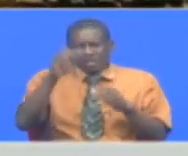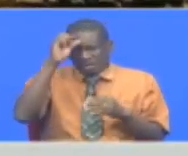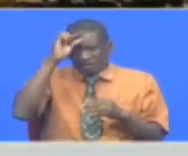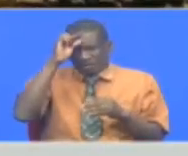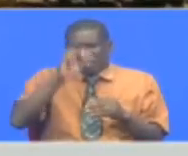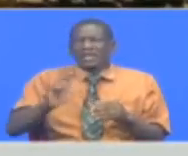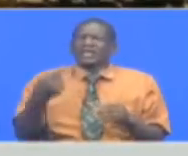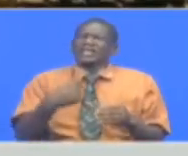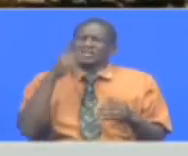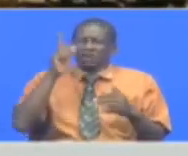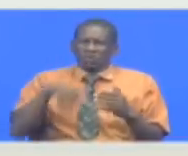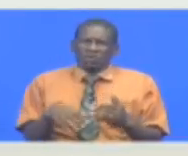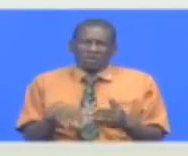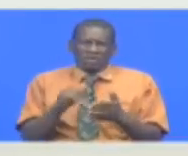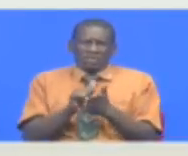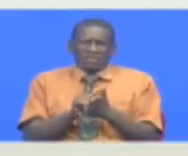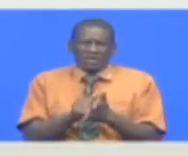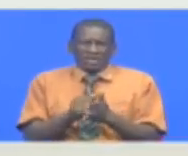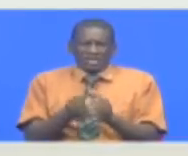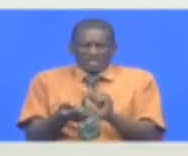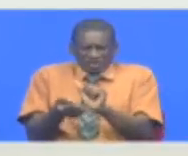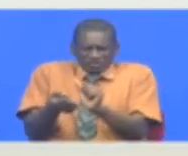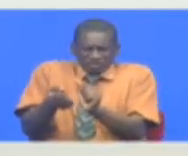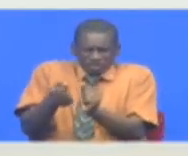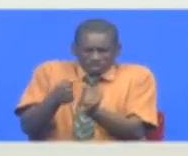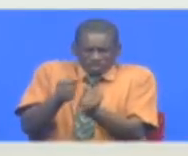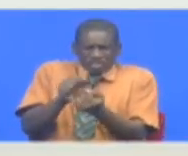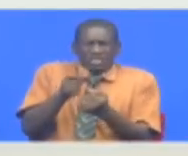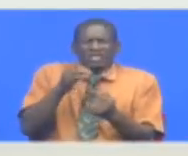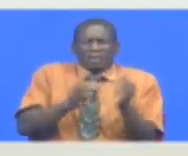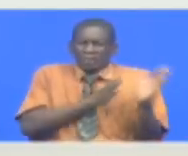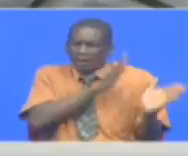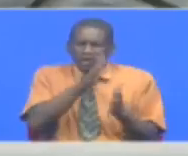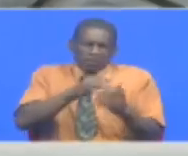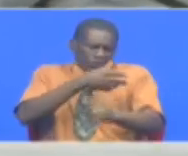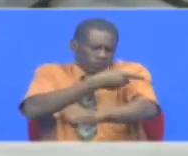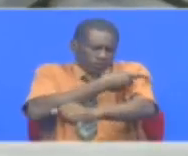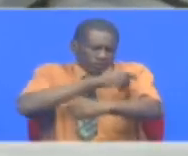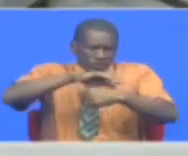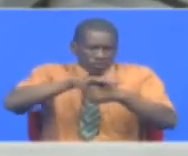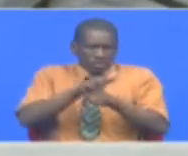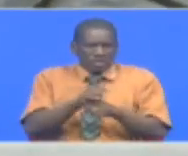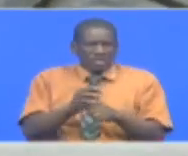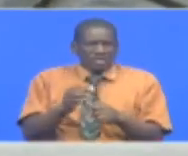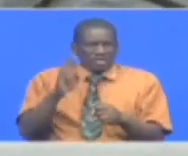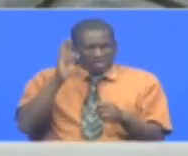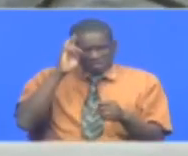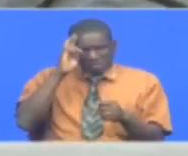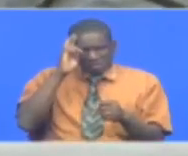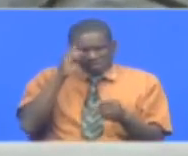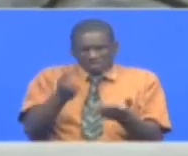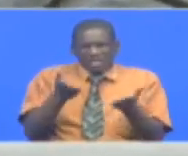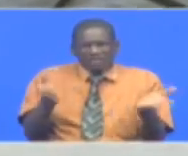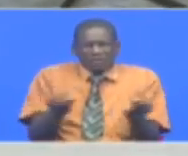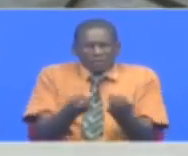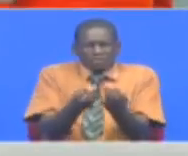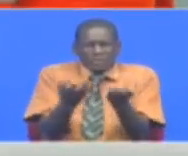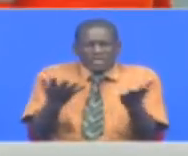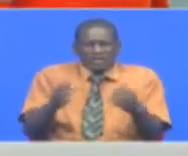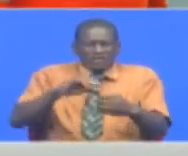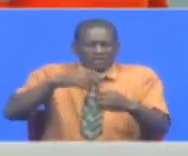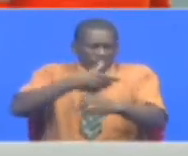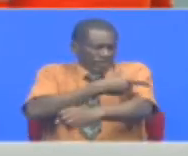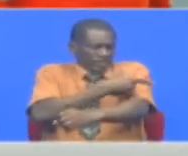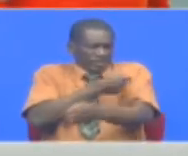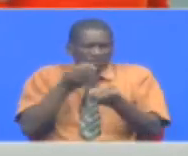says that it has revised its vaccine deployment plan, taking into consideration the availability of multiple vaccines with an